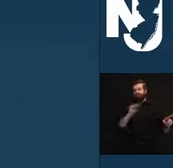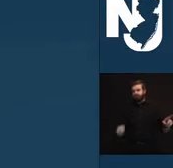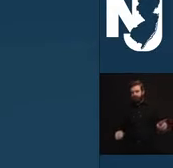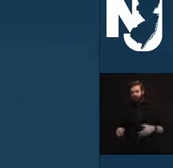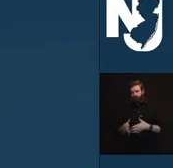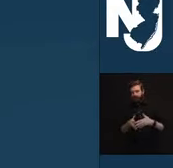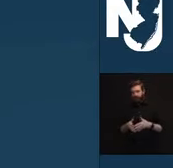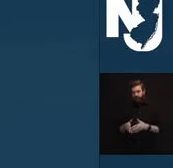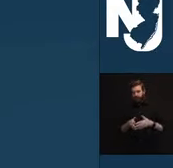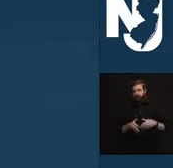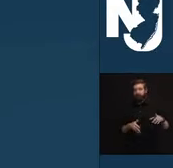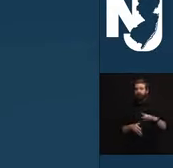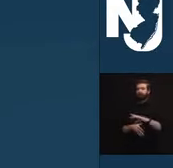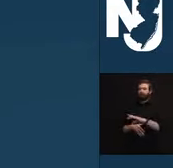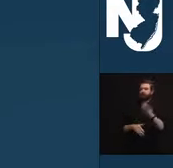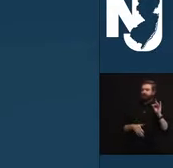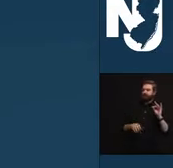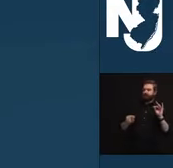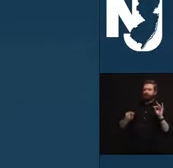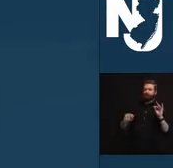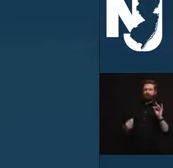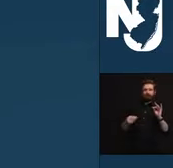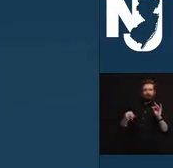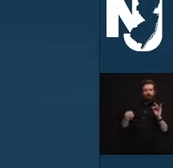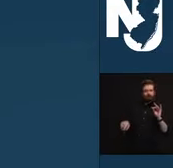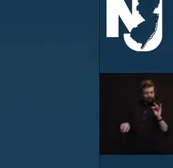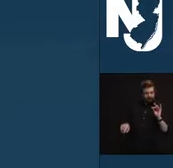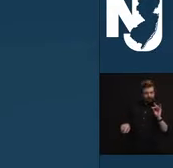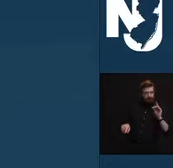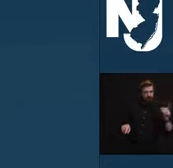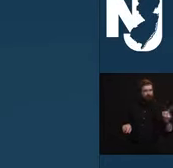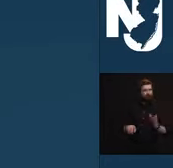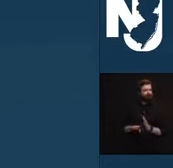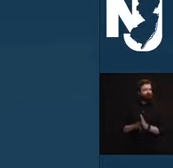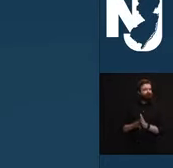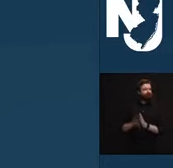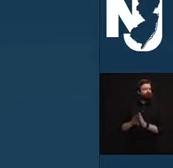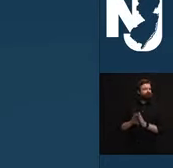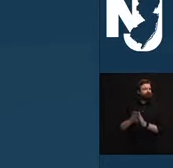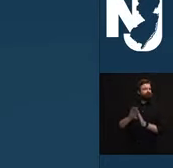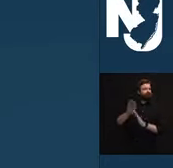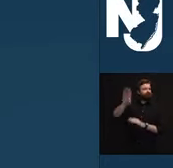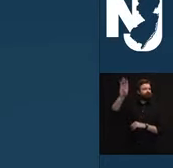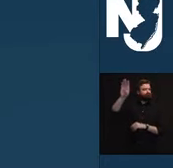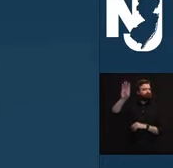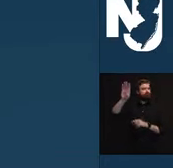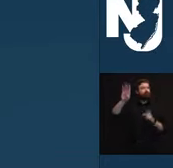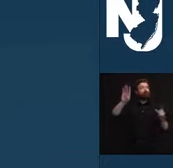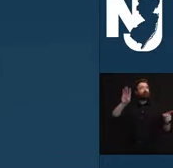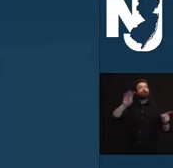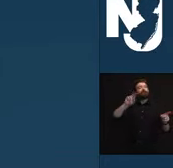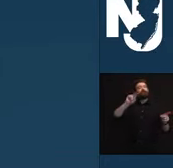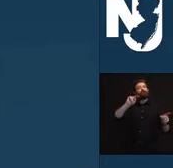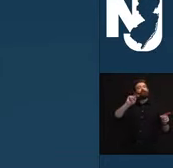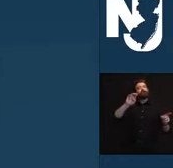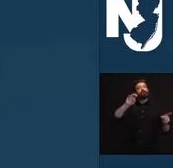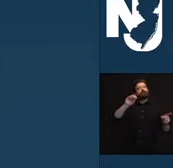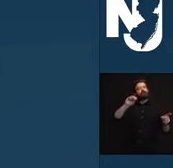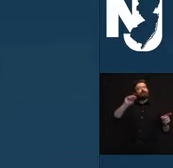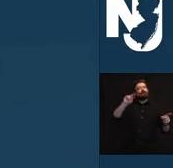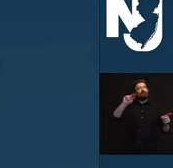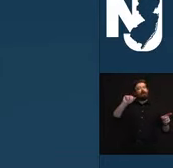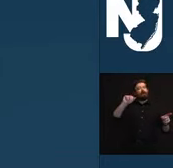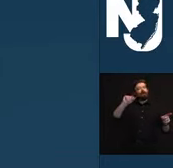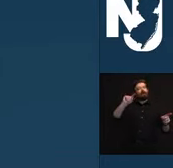her rise to become a widely respected neonatologist and pediatrician. For more than a